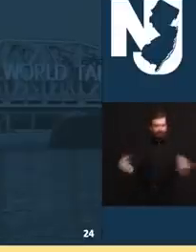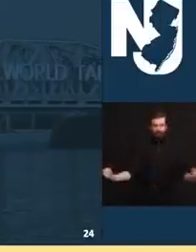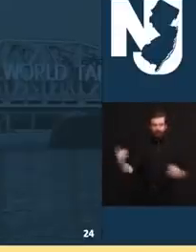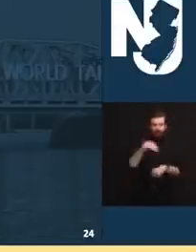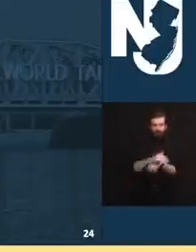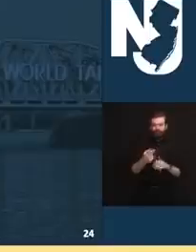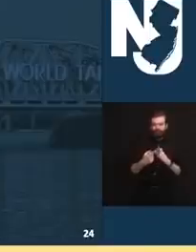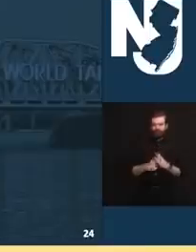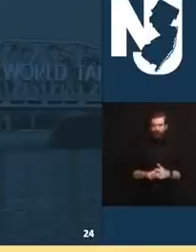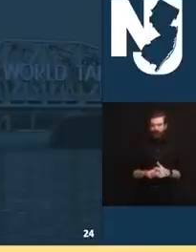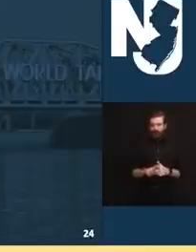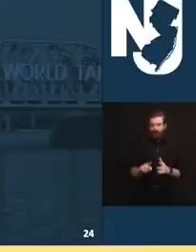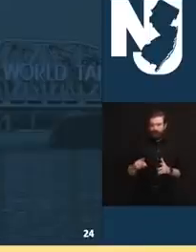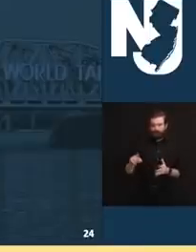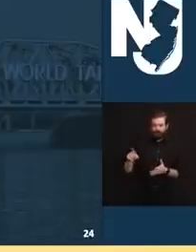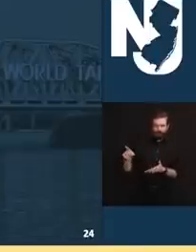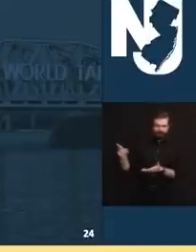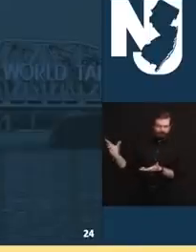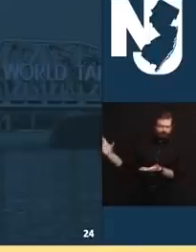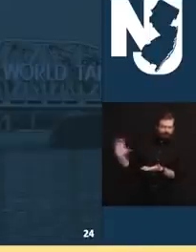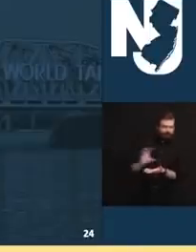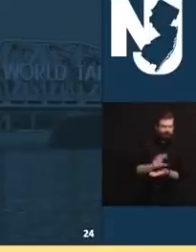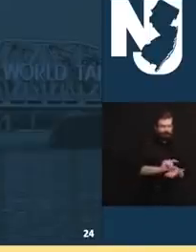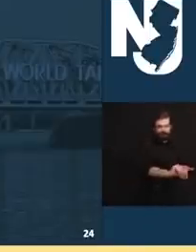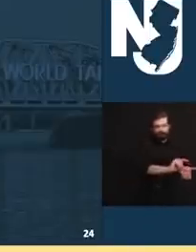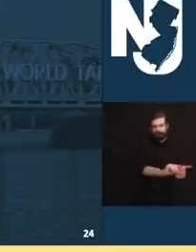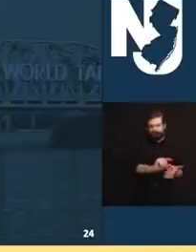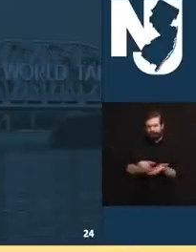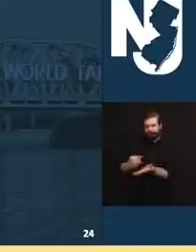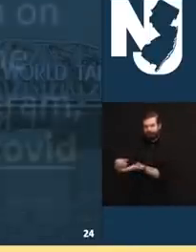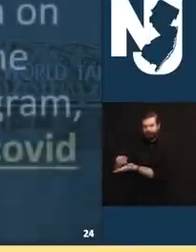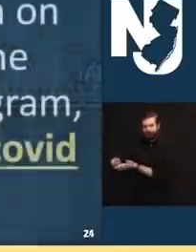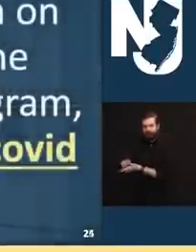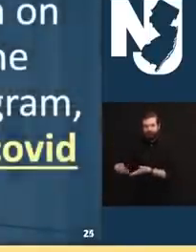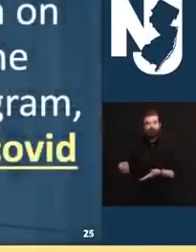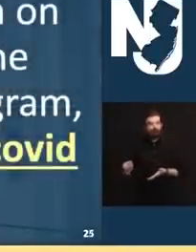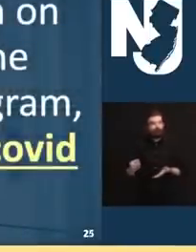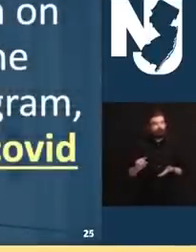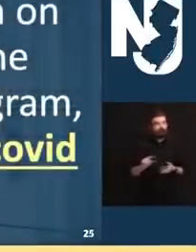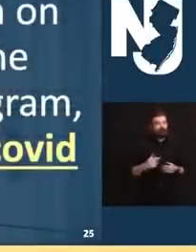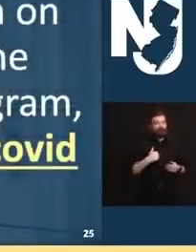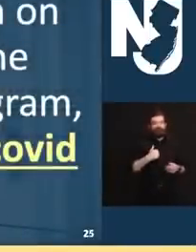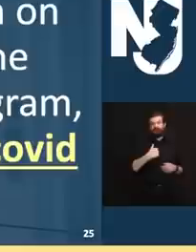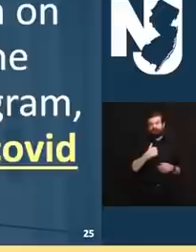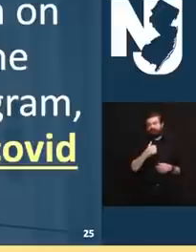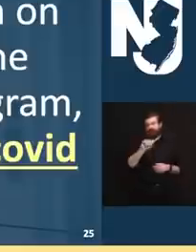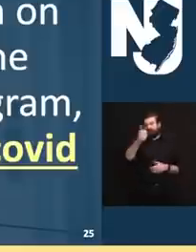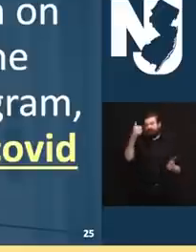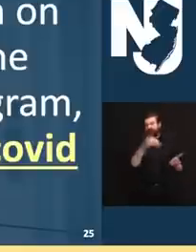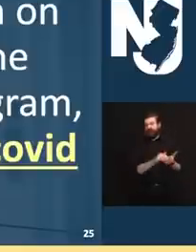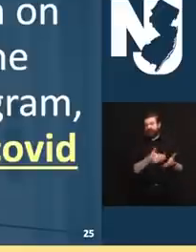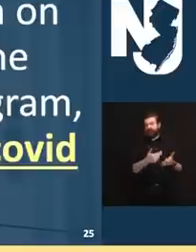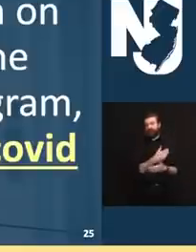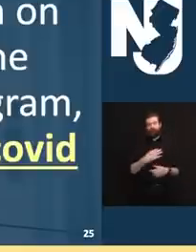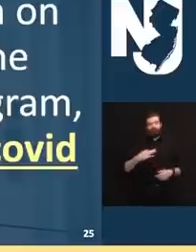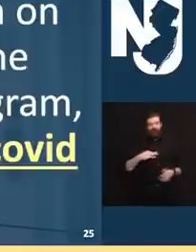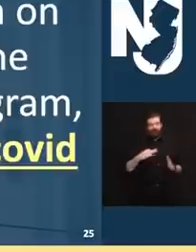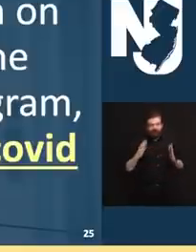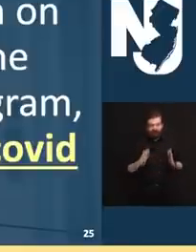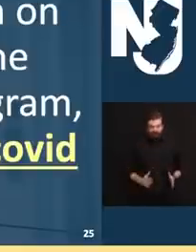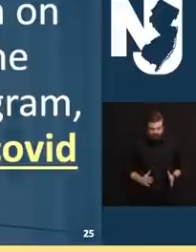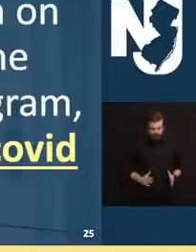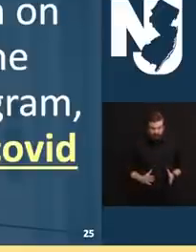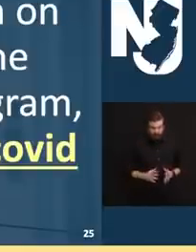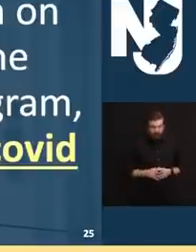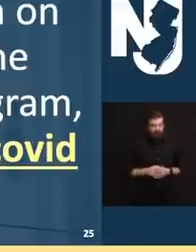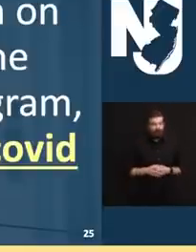claimants just in time for Christmas. Next up, shifting gears, on Wednesday, the New Jersey Economic Development